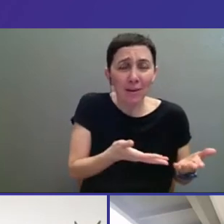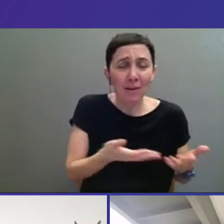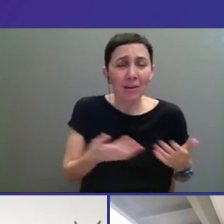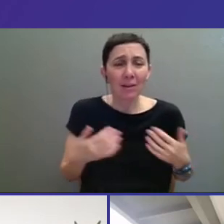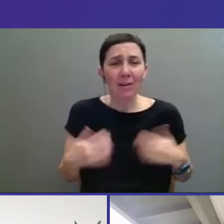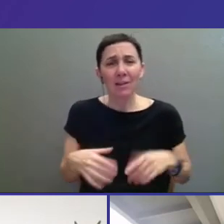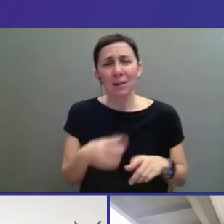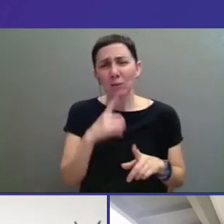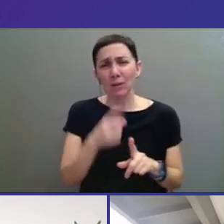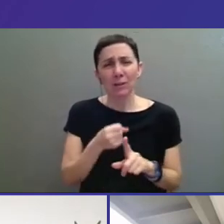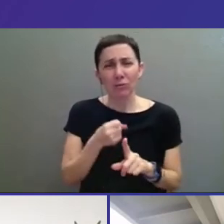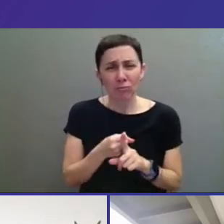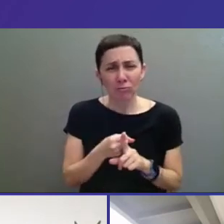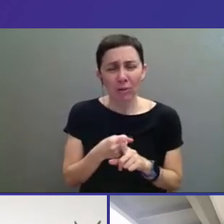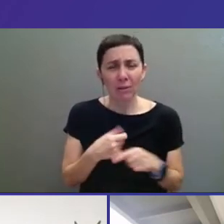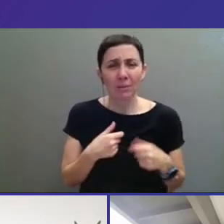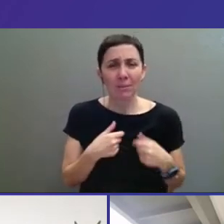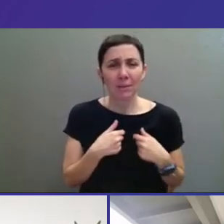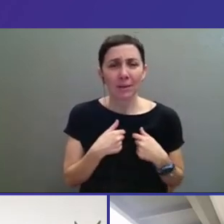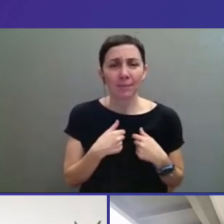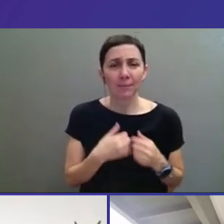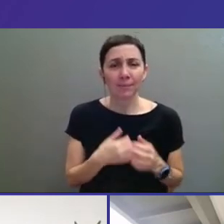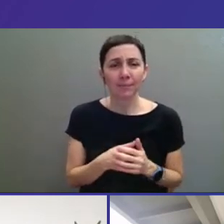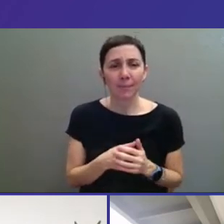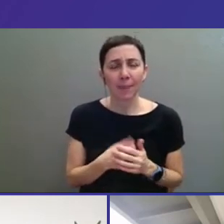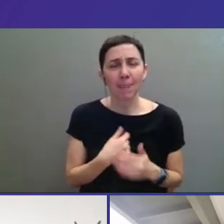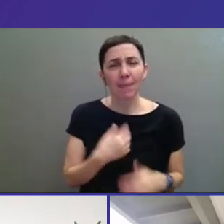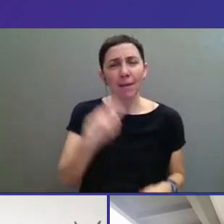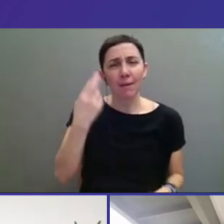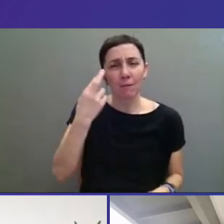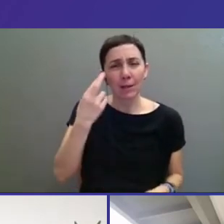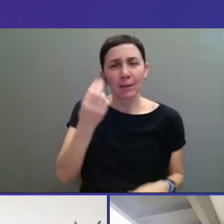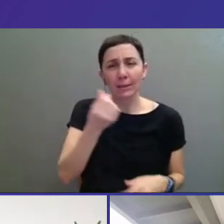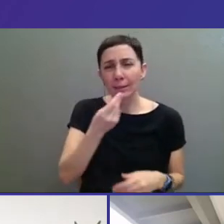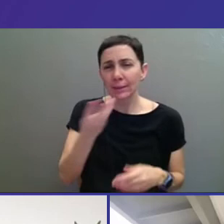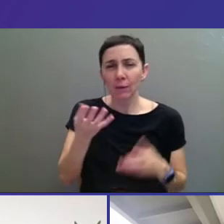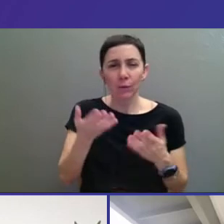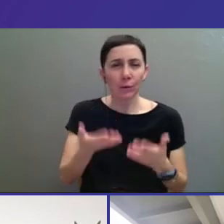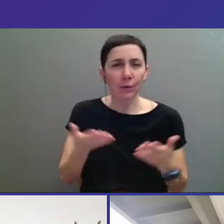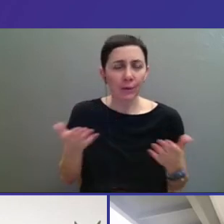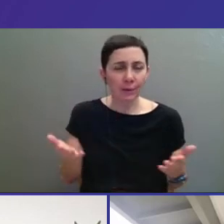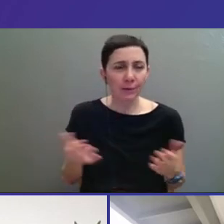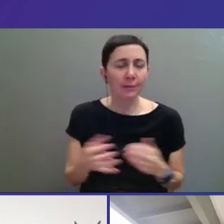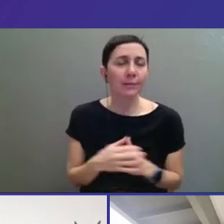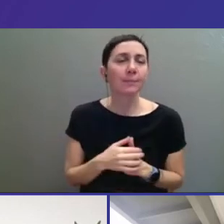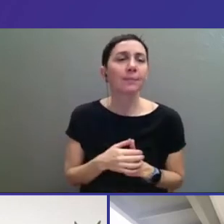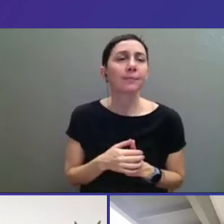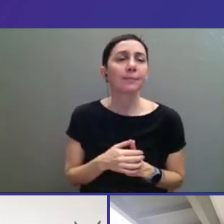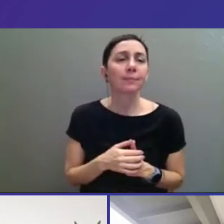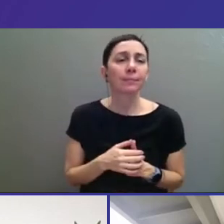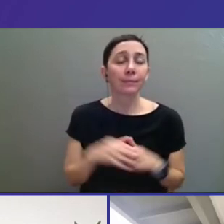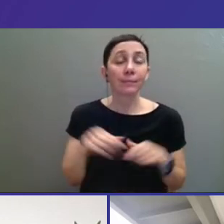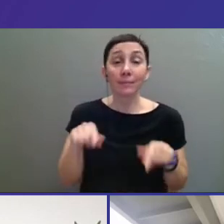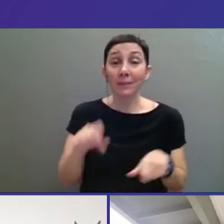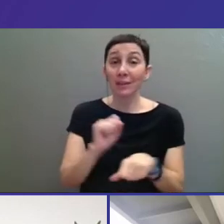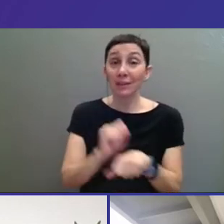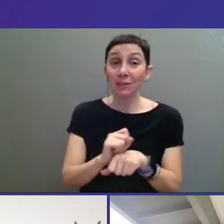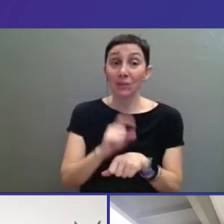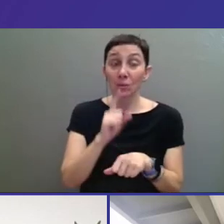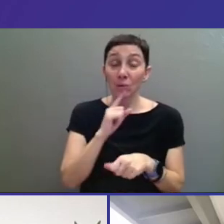that hit home really deeply. And it made me realize a number of things. I think one is that this work is